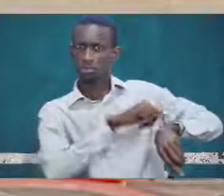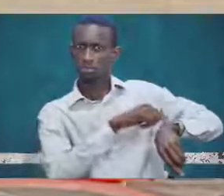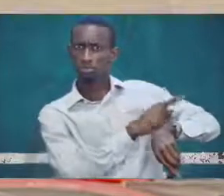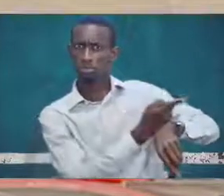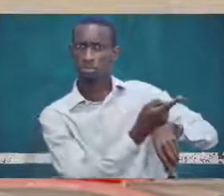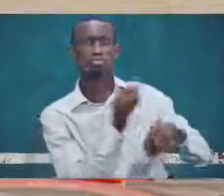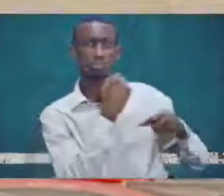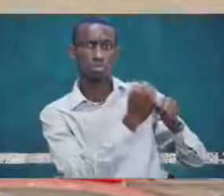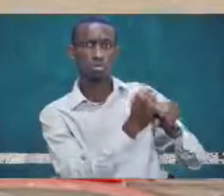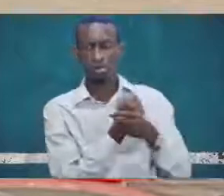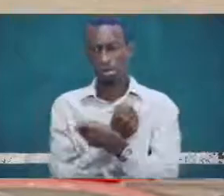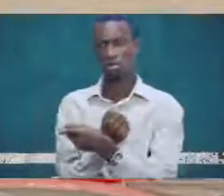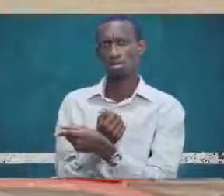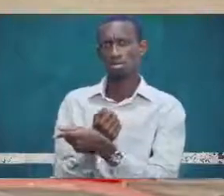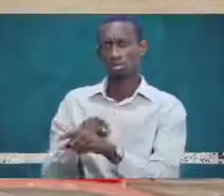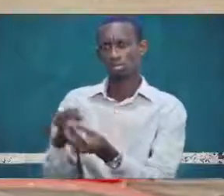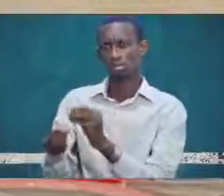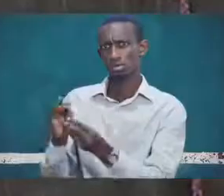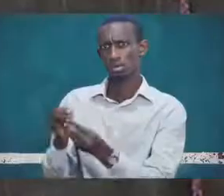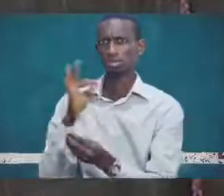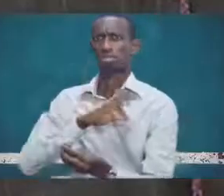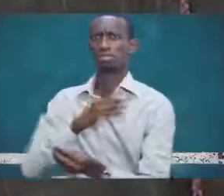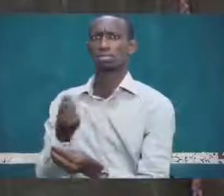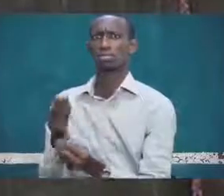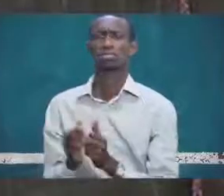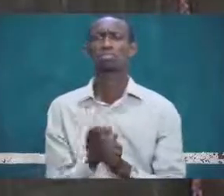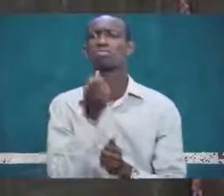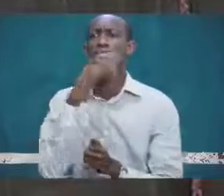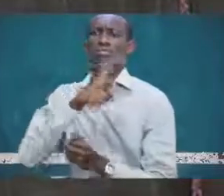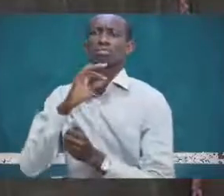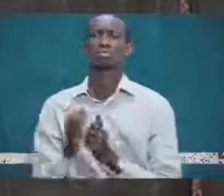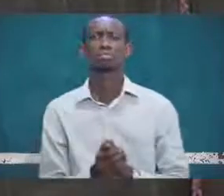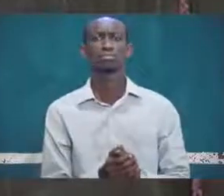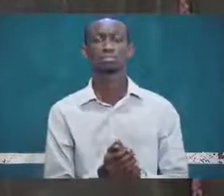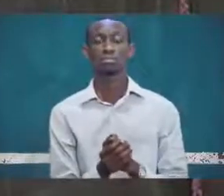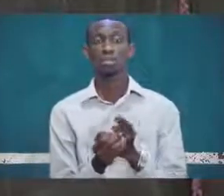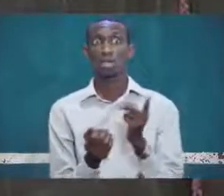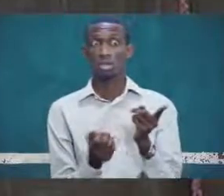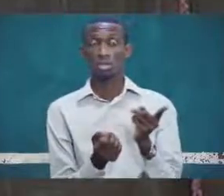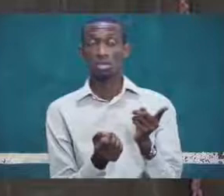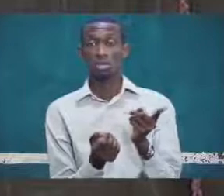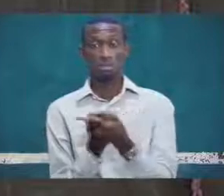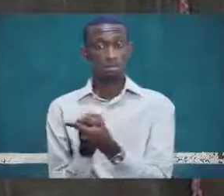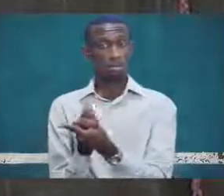how much you have to earn. As you look at this, we have how much you earn